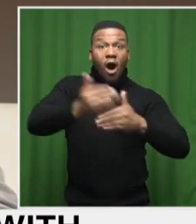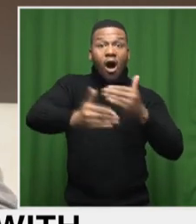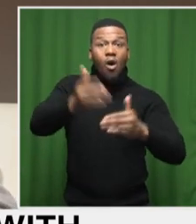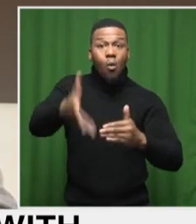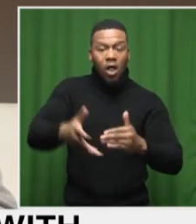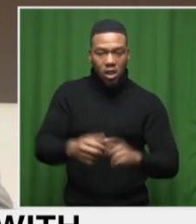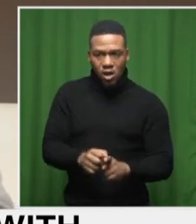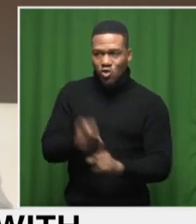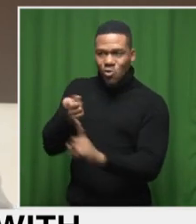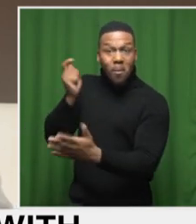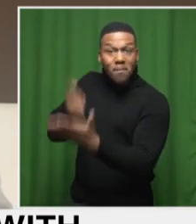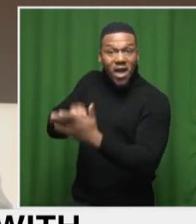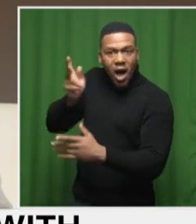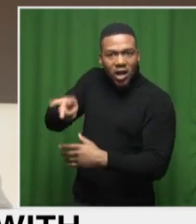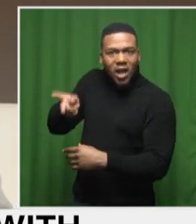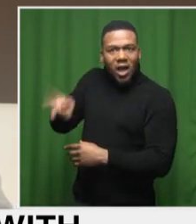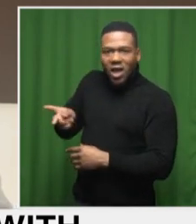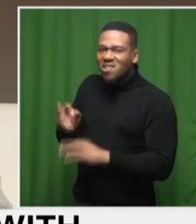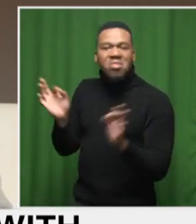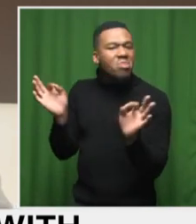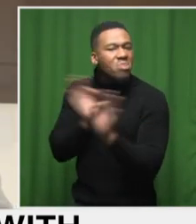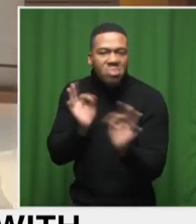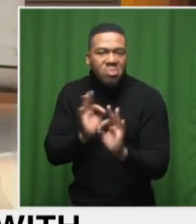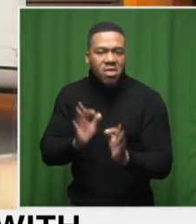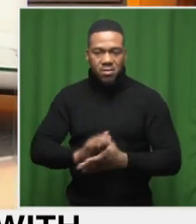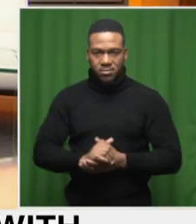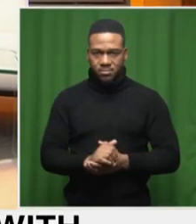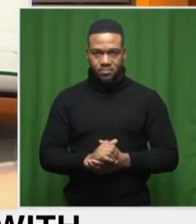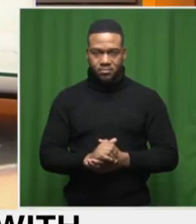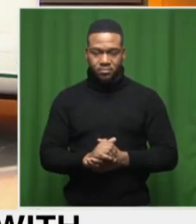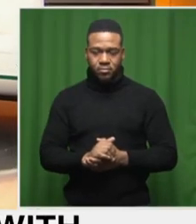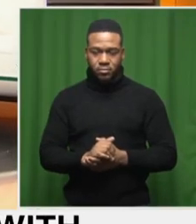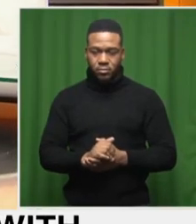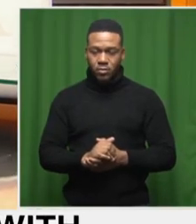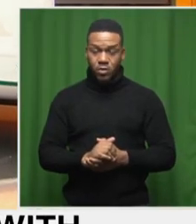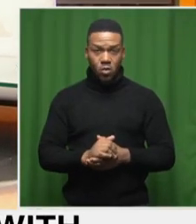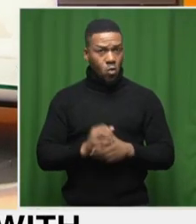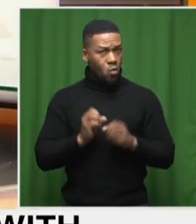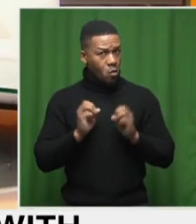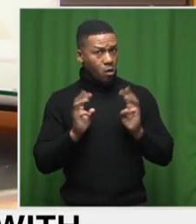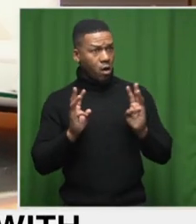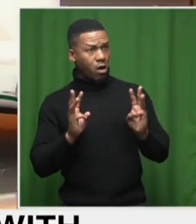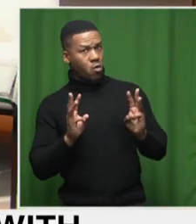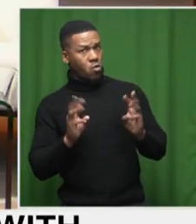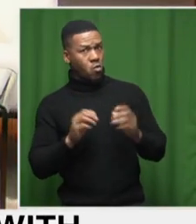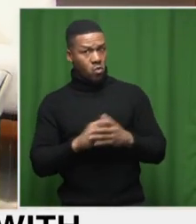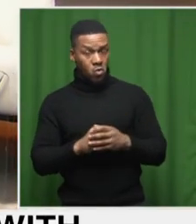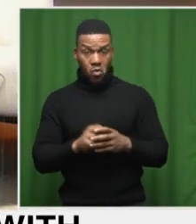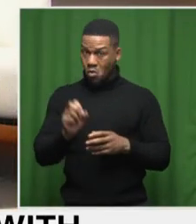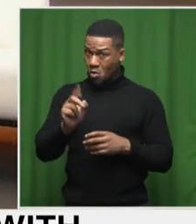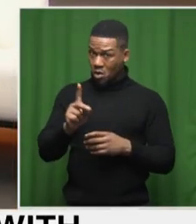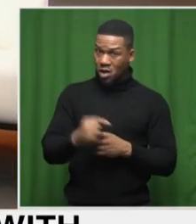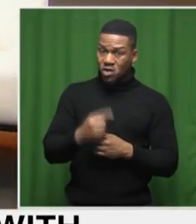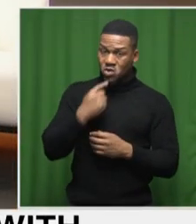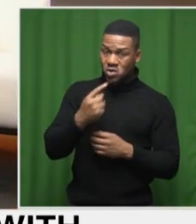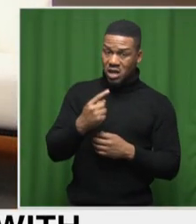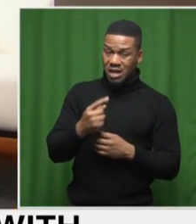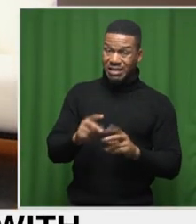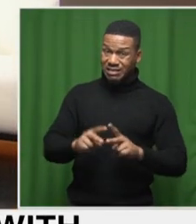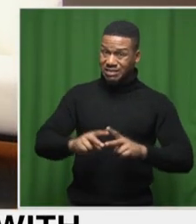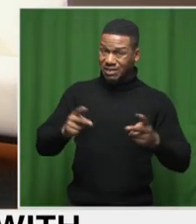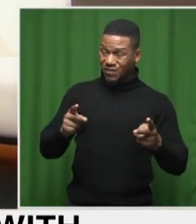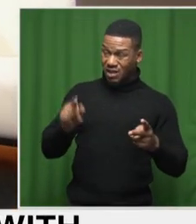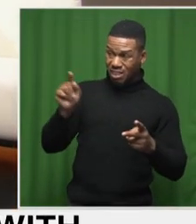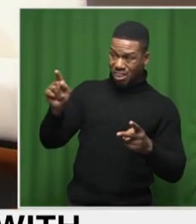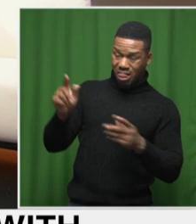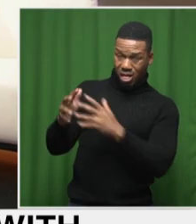will never be paid again. Wow. And is it also correct to opine that the difference with the United States and South